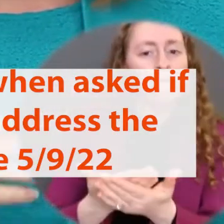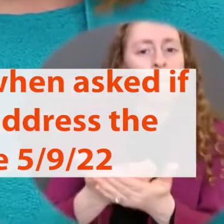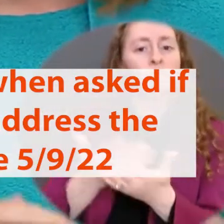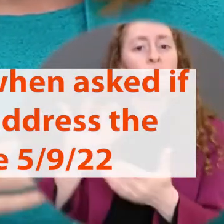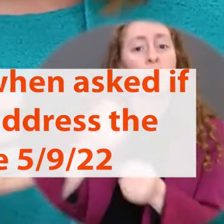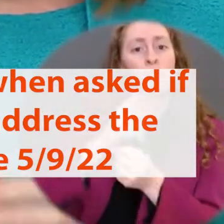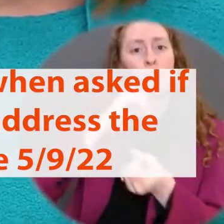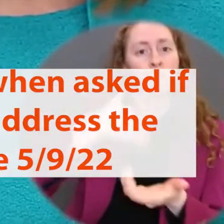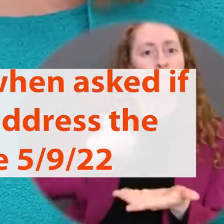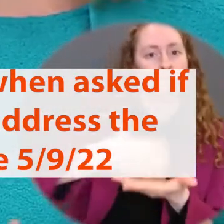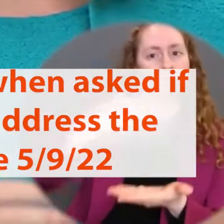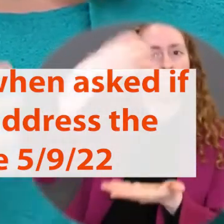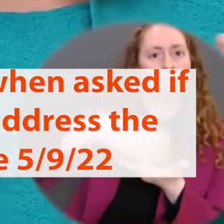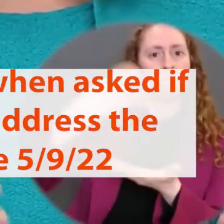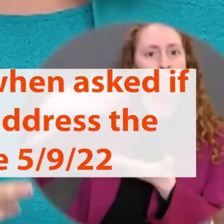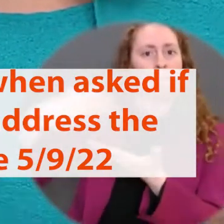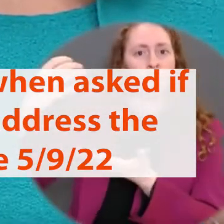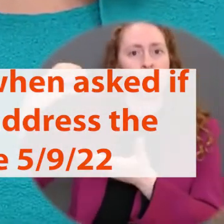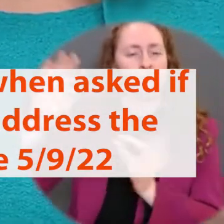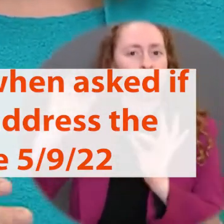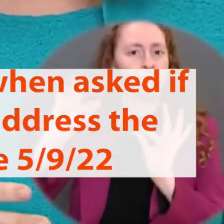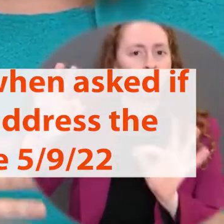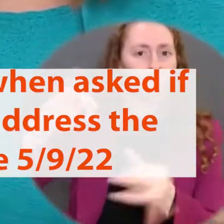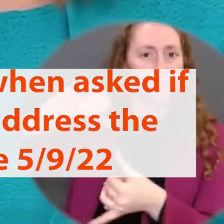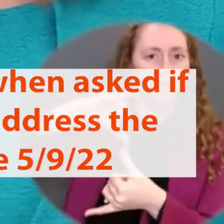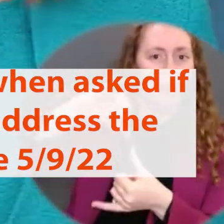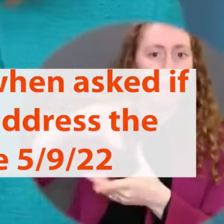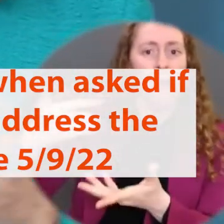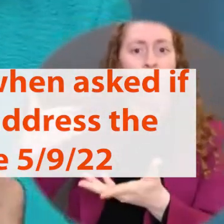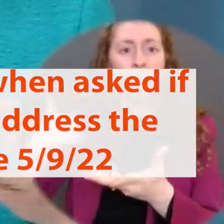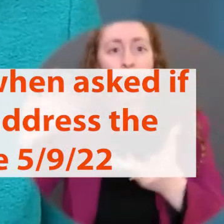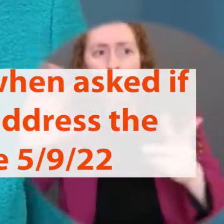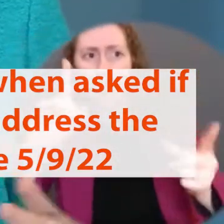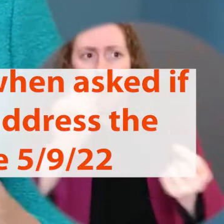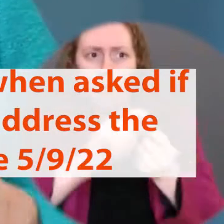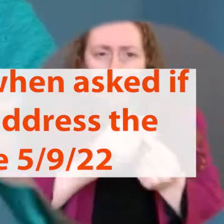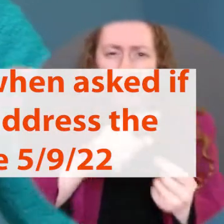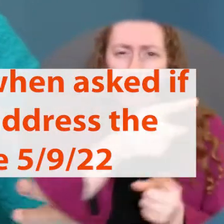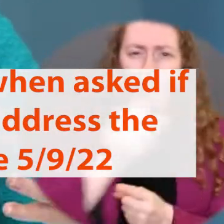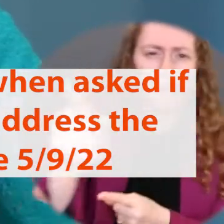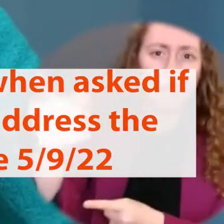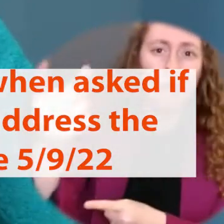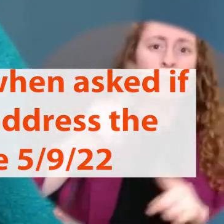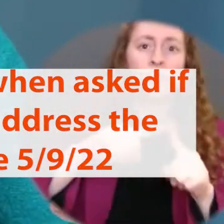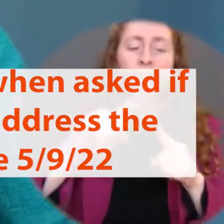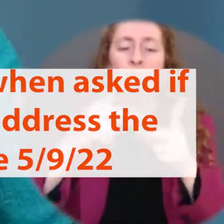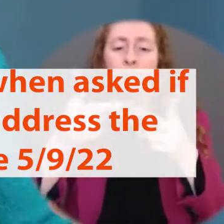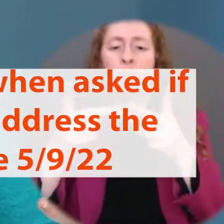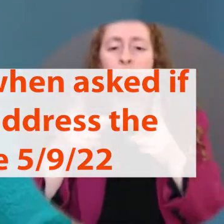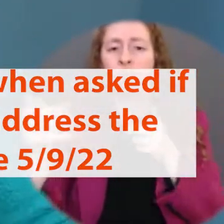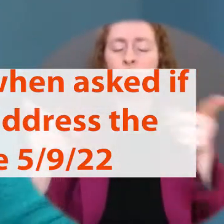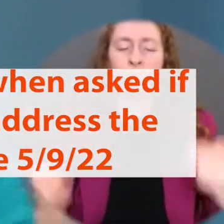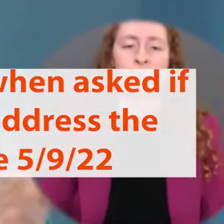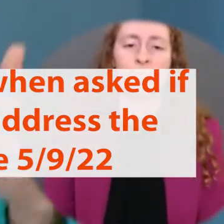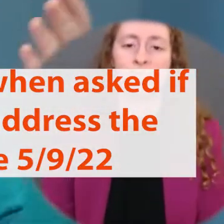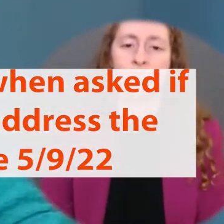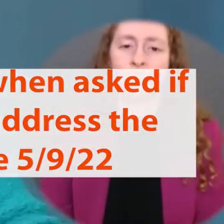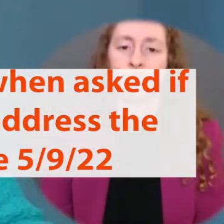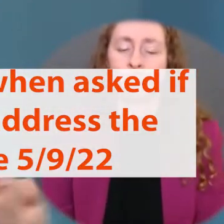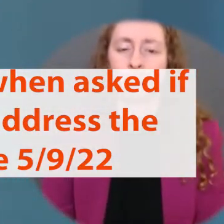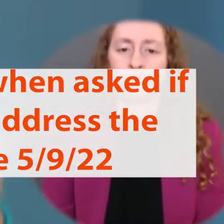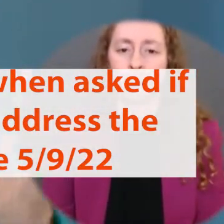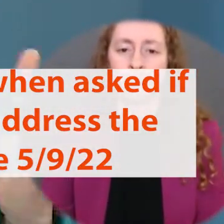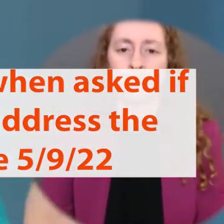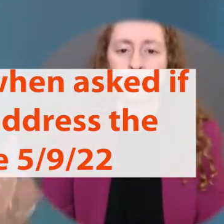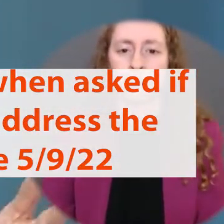and prioritizing product lines that are of greatest needs. Because obviously, as someone who, my child has long been out of formula, fortunately,